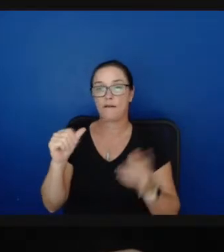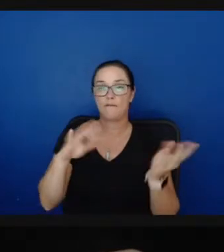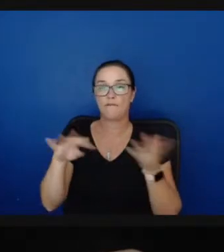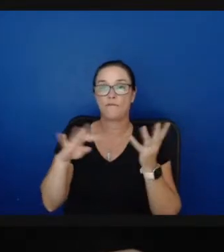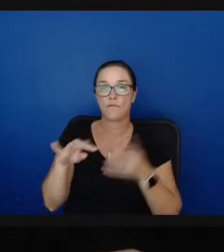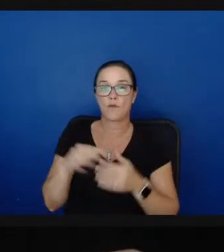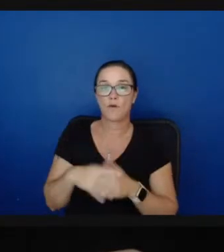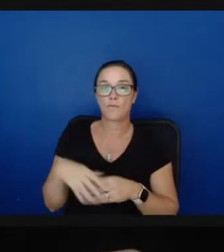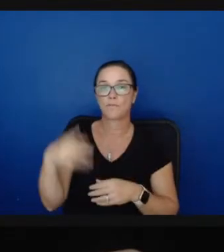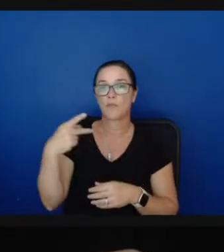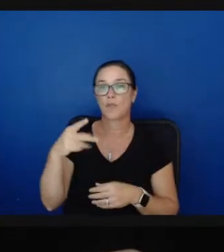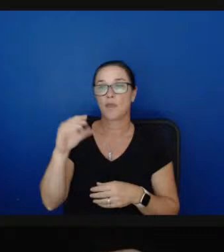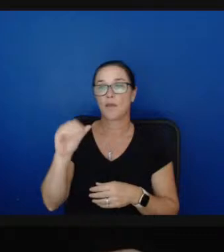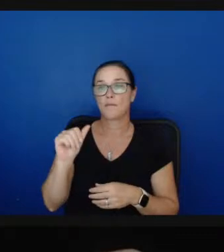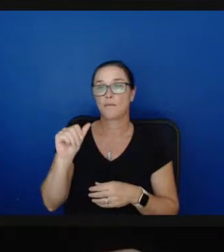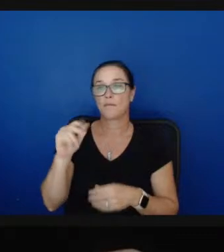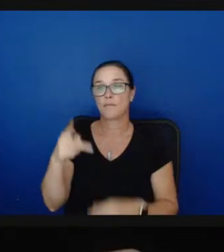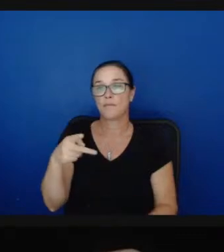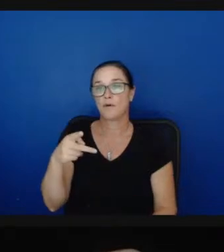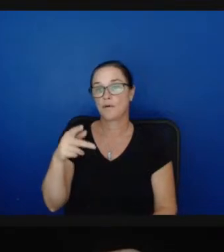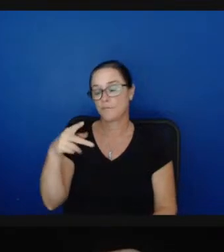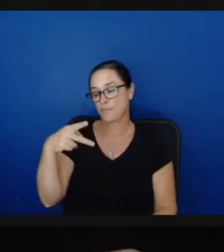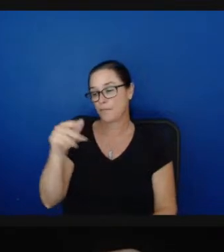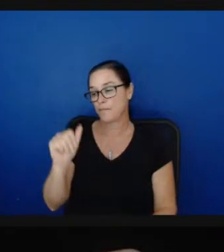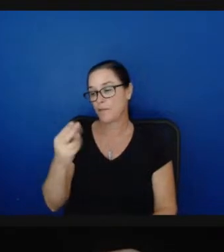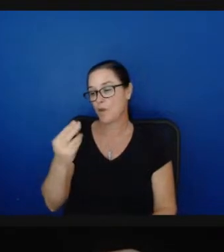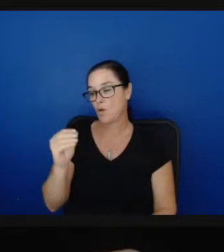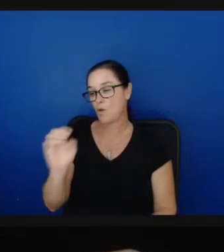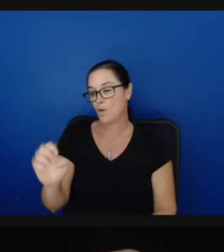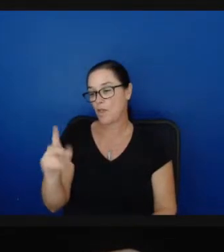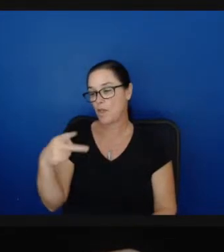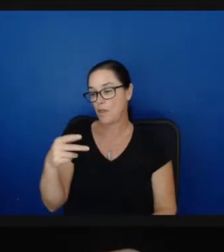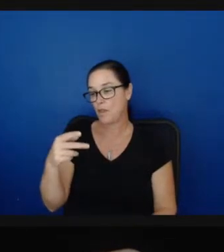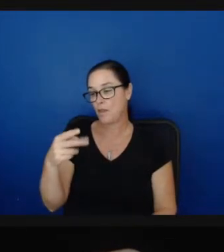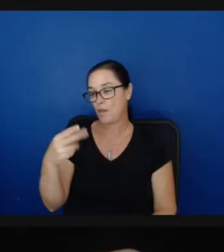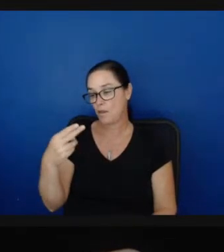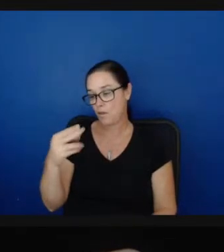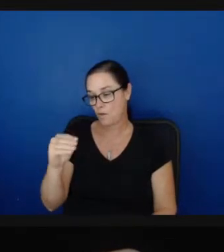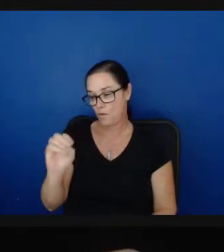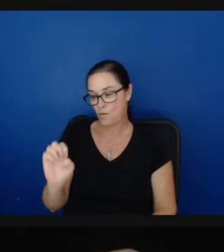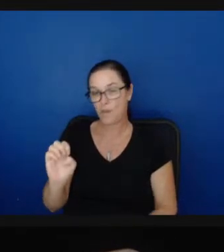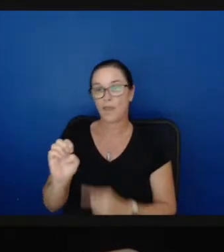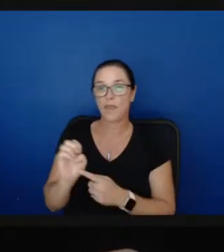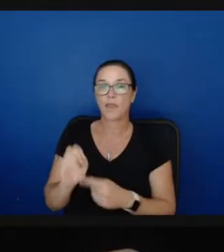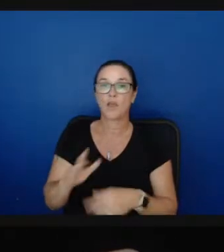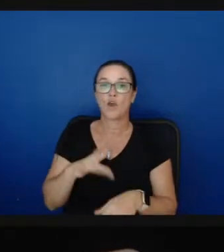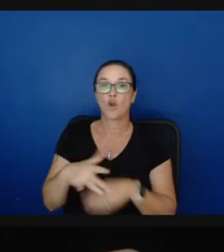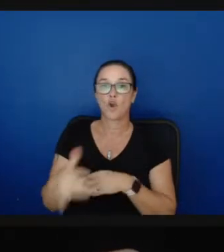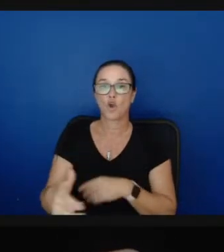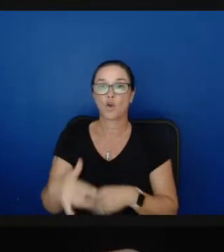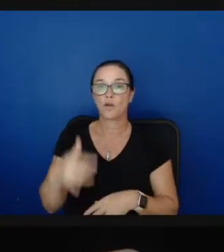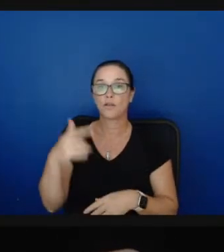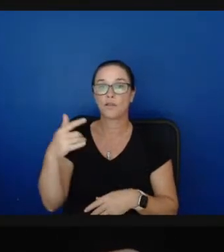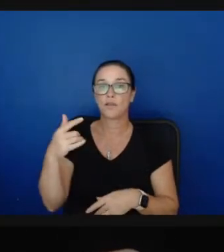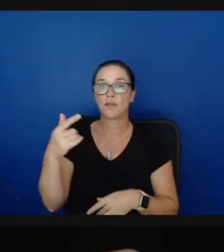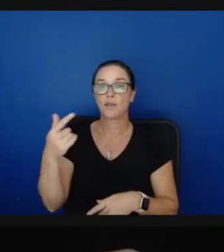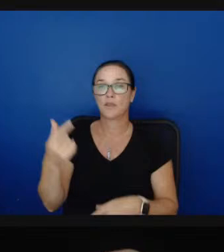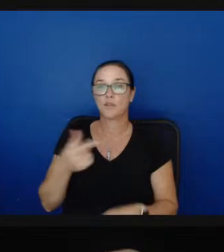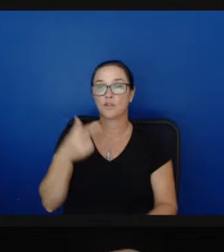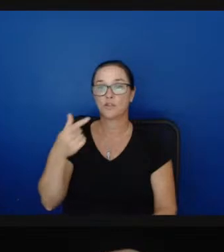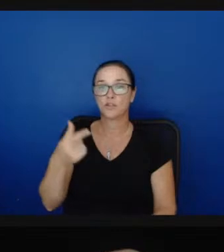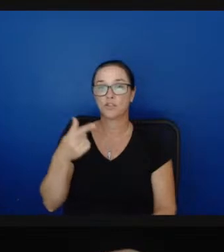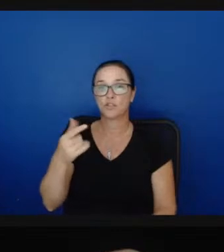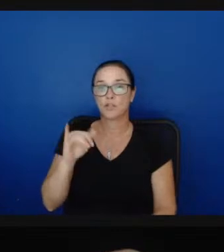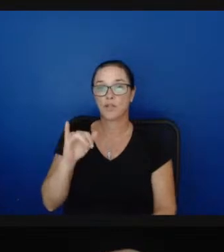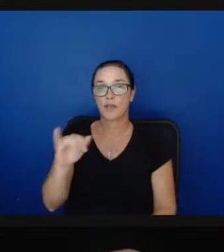Pahoehoe flow sheets. How did lava change, right? You see early adoption of GIS back in the early 90s, using GIS for